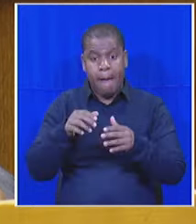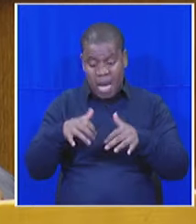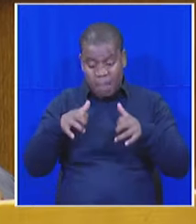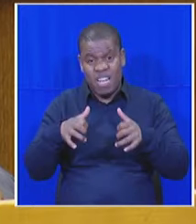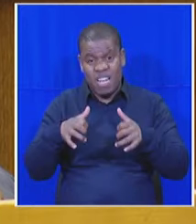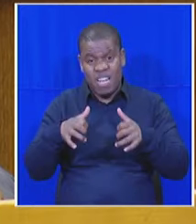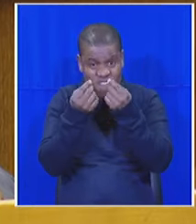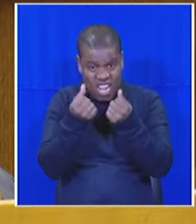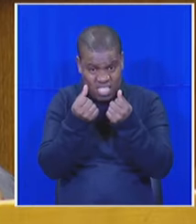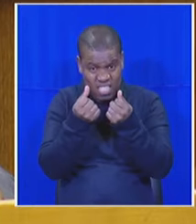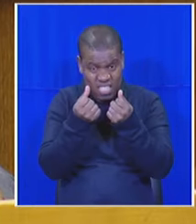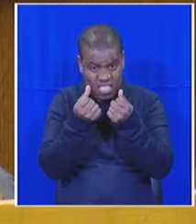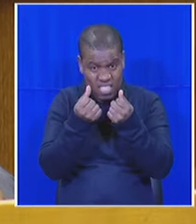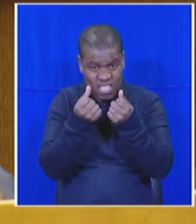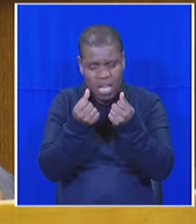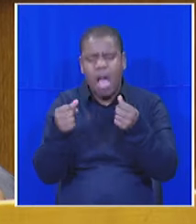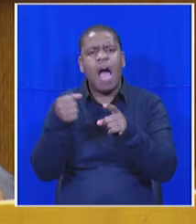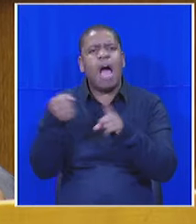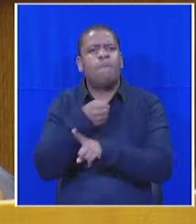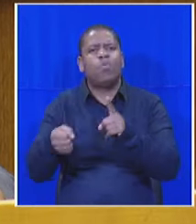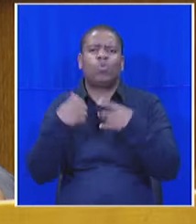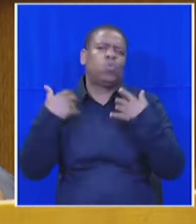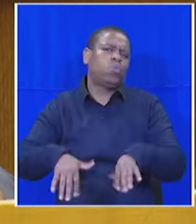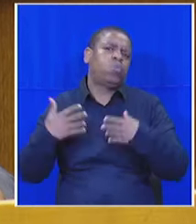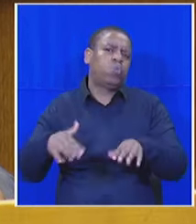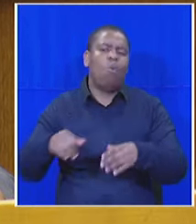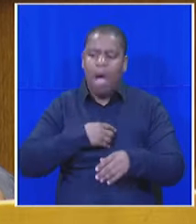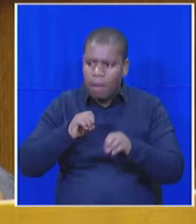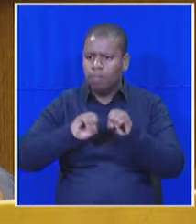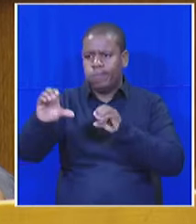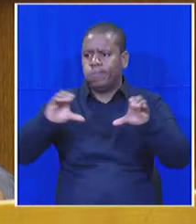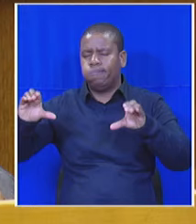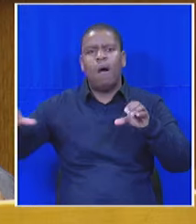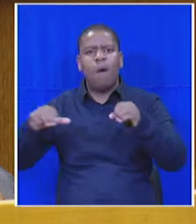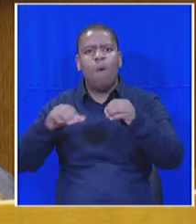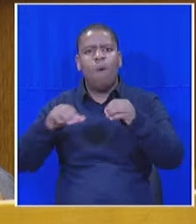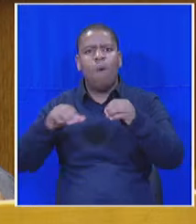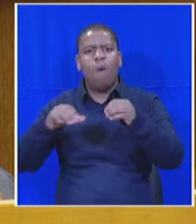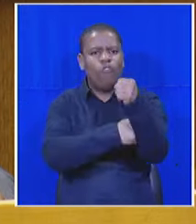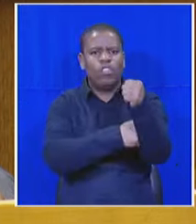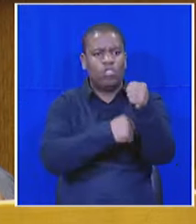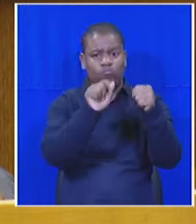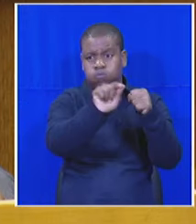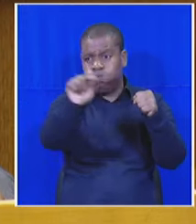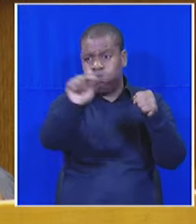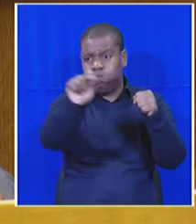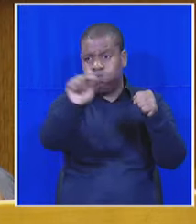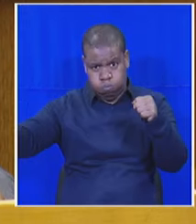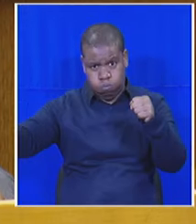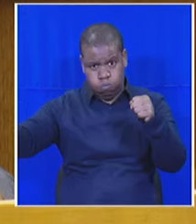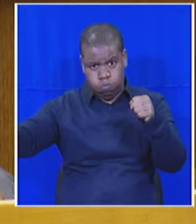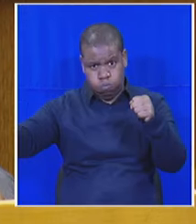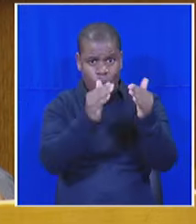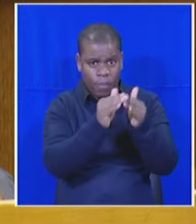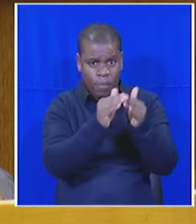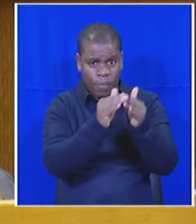of constituency officers, the abuse of parliamentary funds in terms of travel, and we